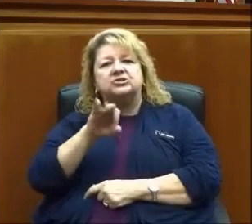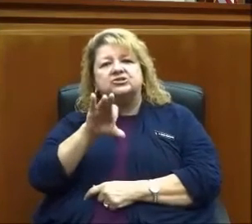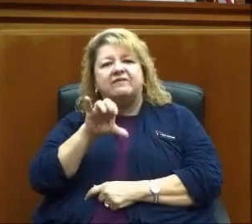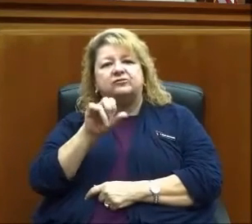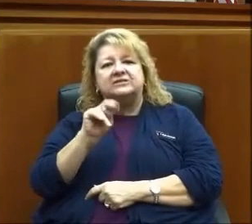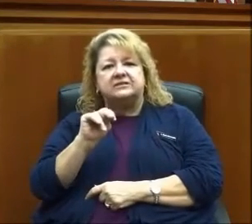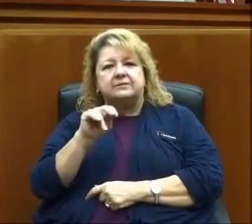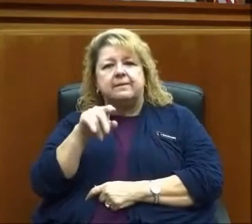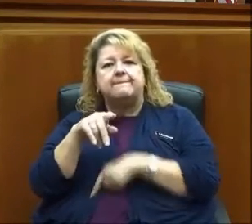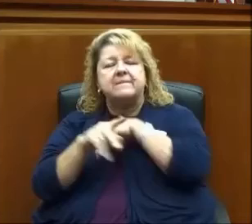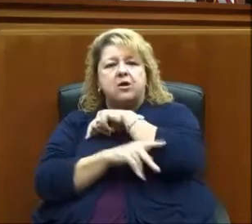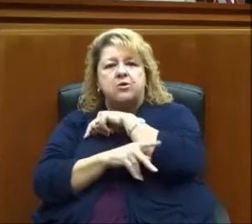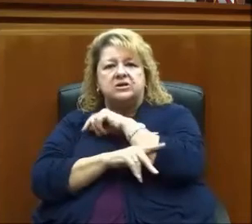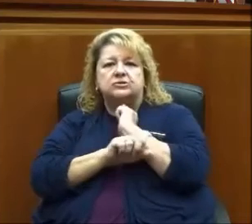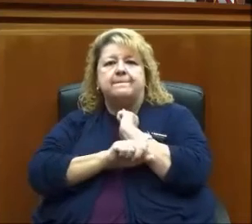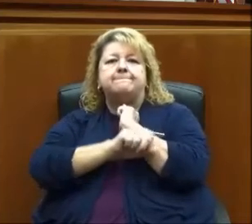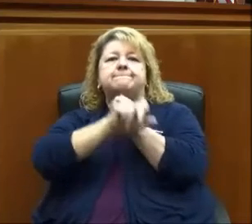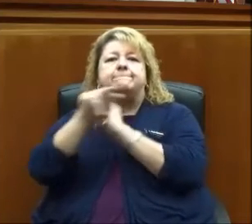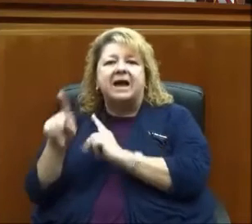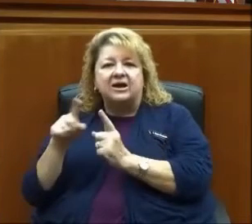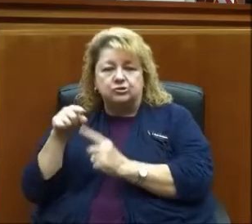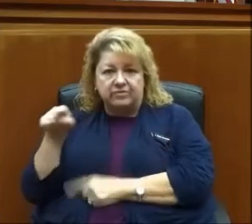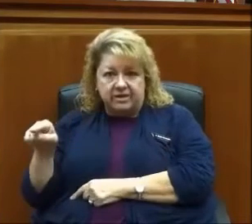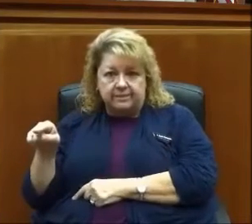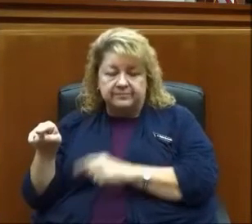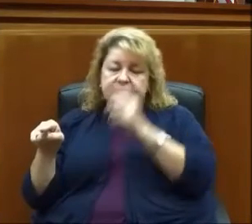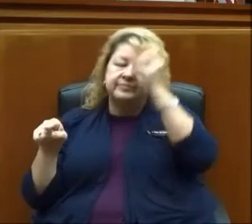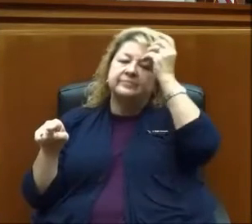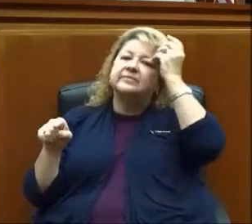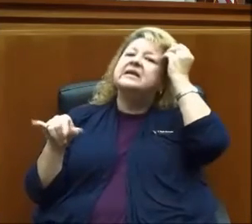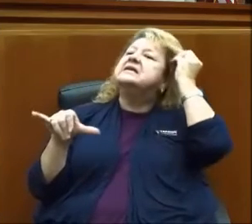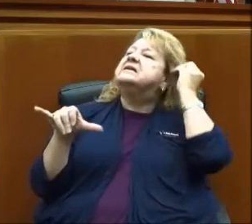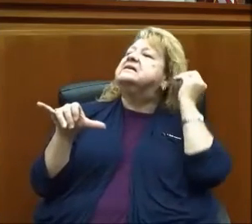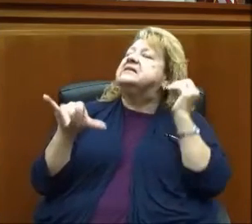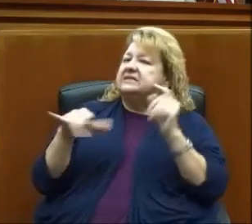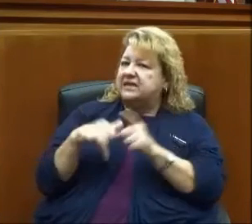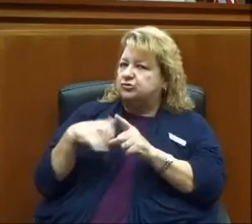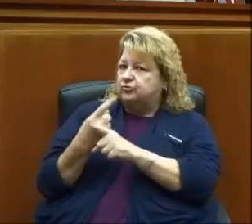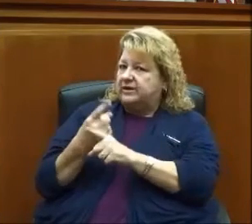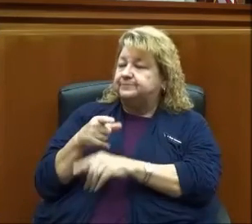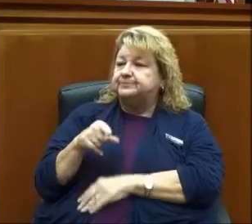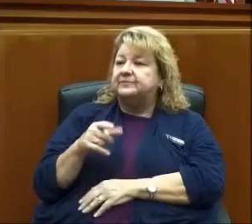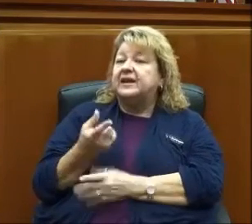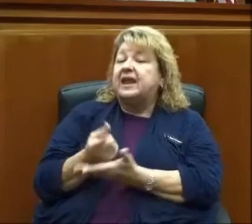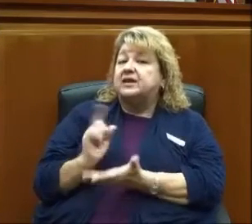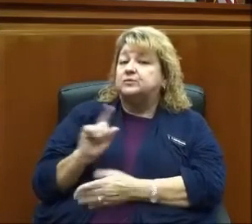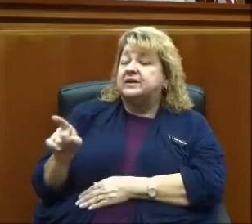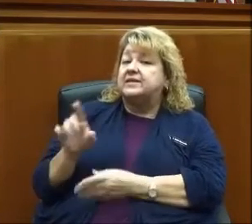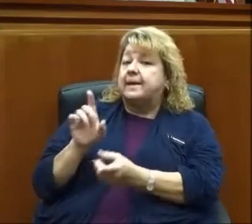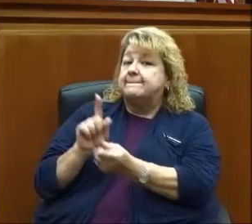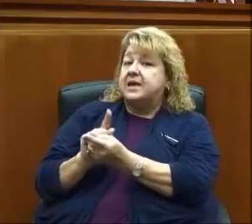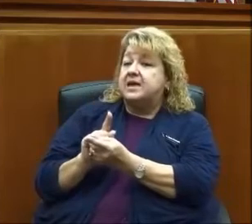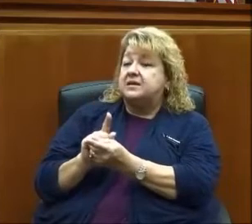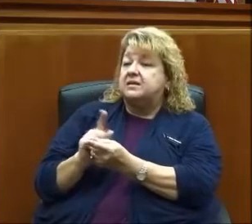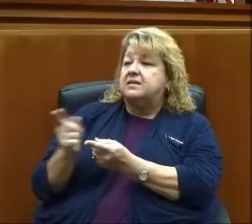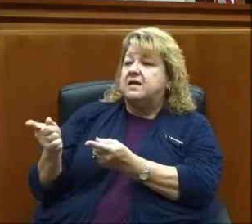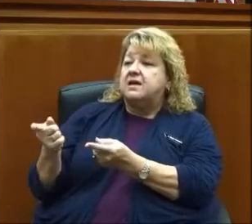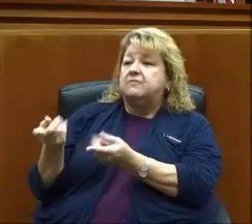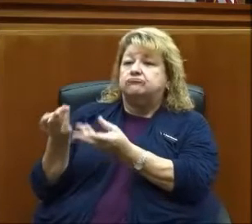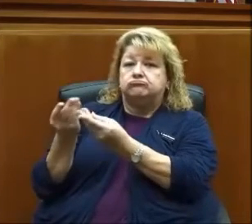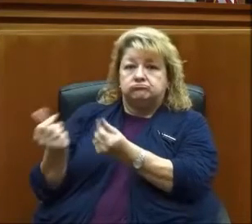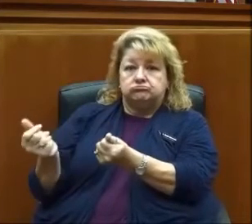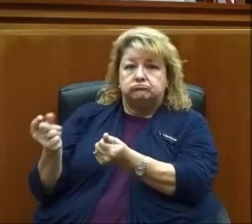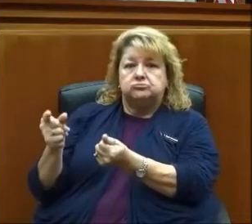came from them to begin with. Yes, and they, last week they met and approved a similar resolution